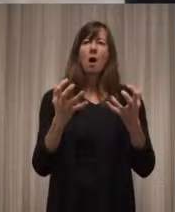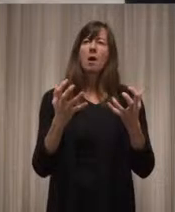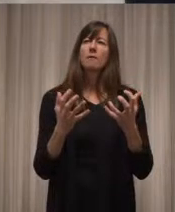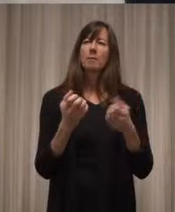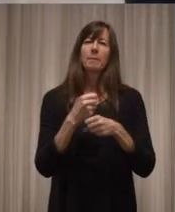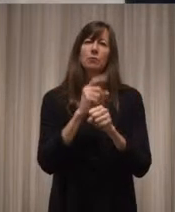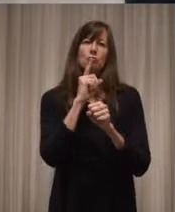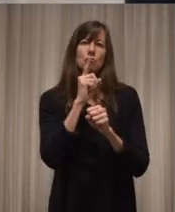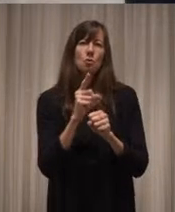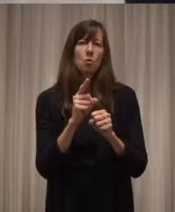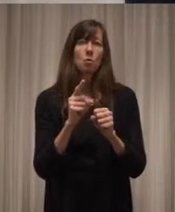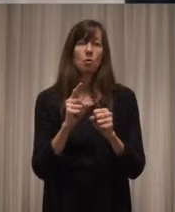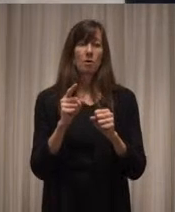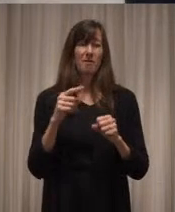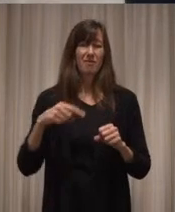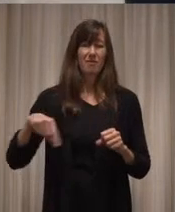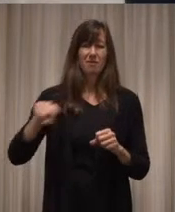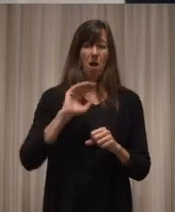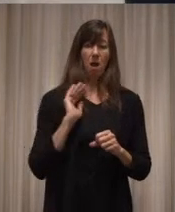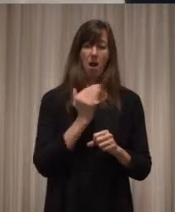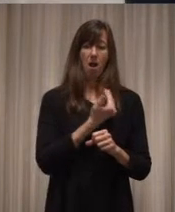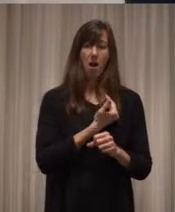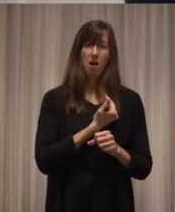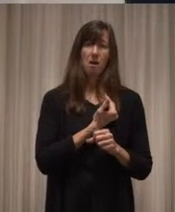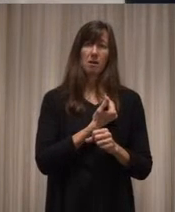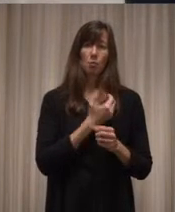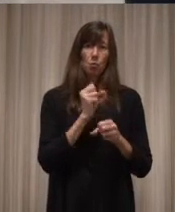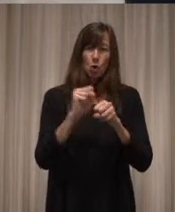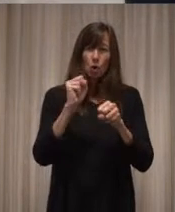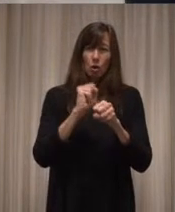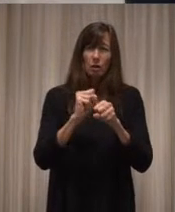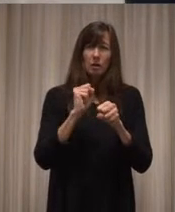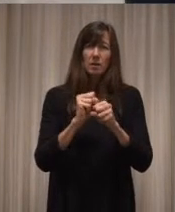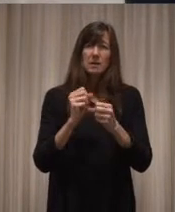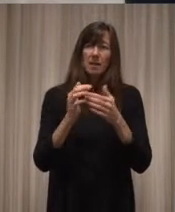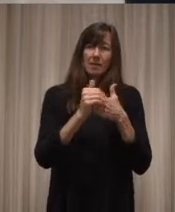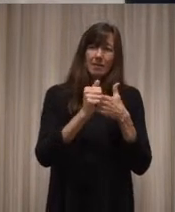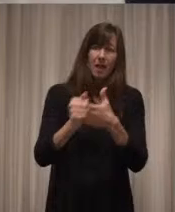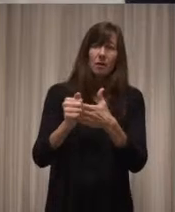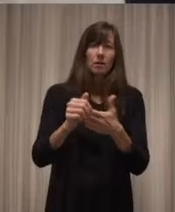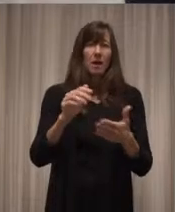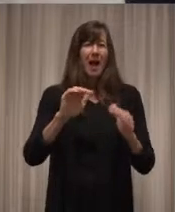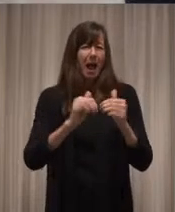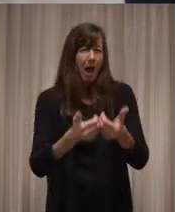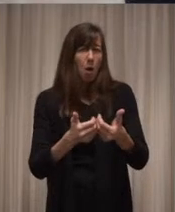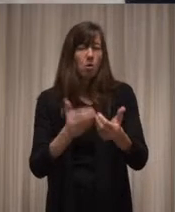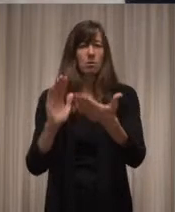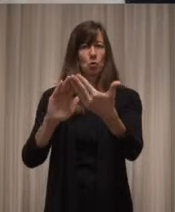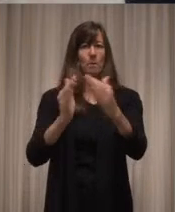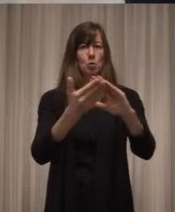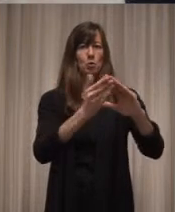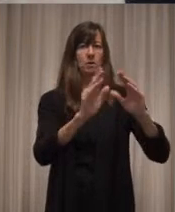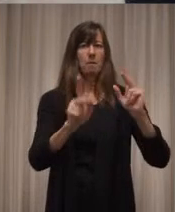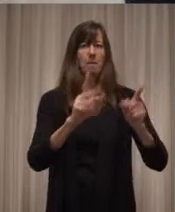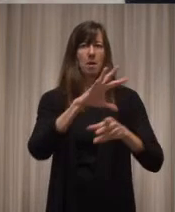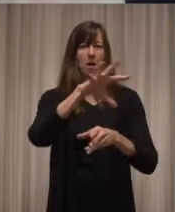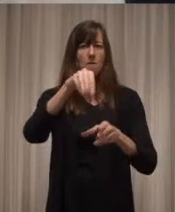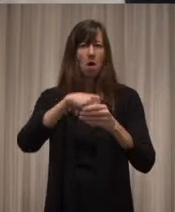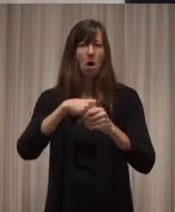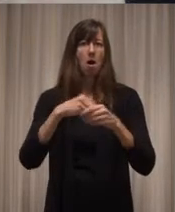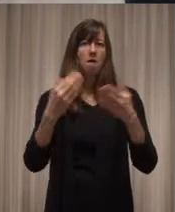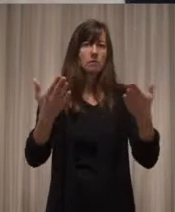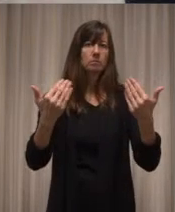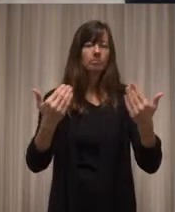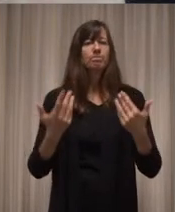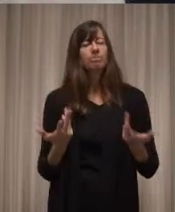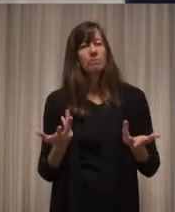community-wide and a community-led effort in terms of building trust and confidence that the vaccine is safe and reliable and that everyone